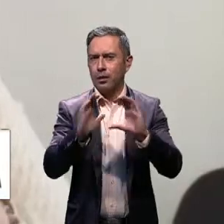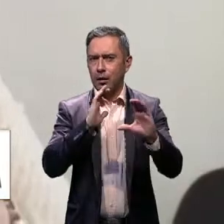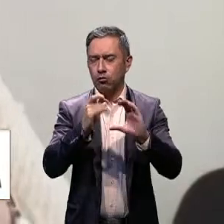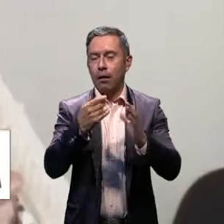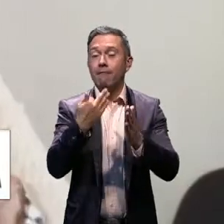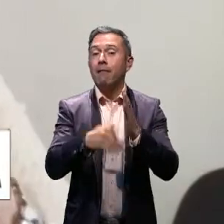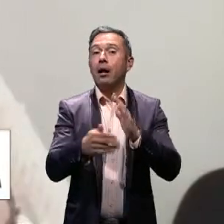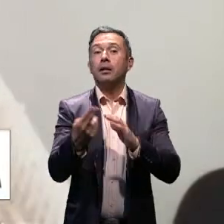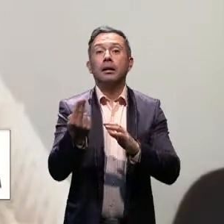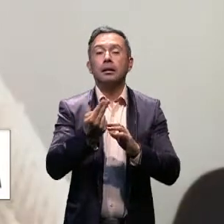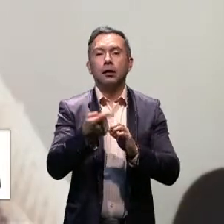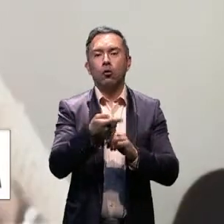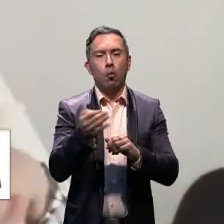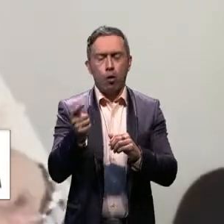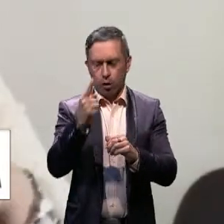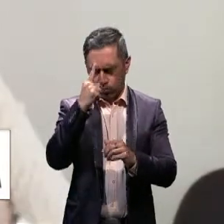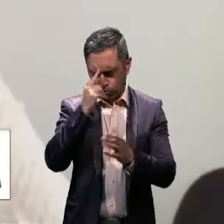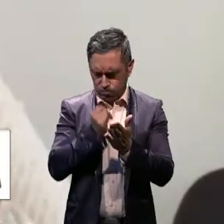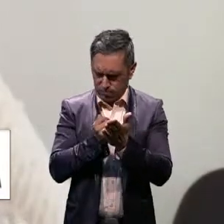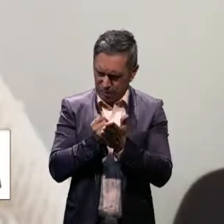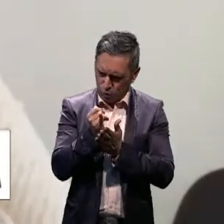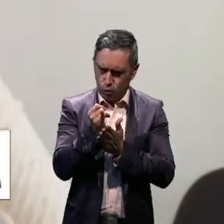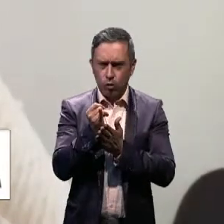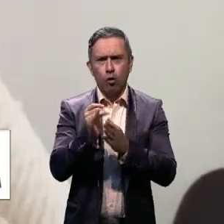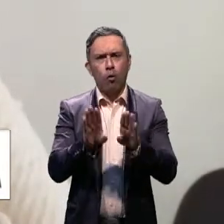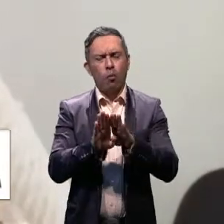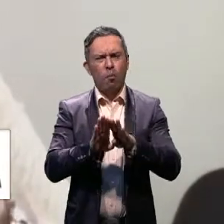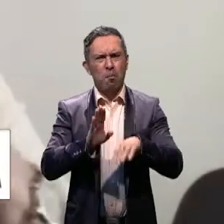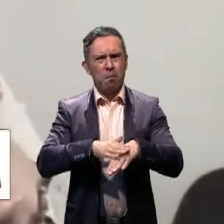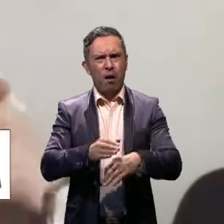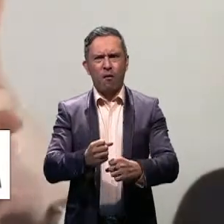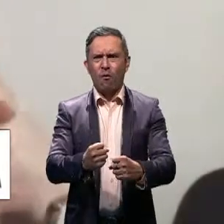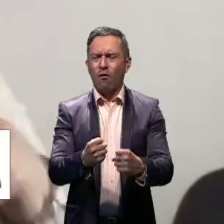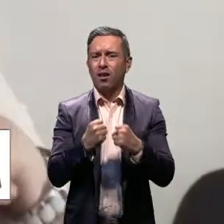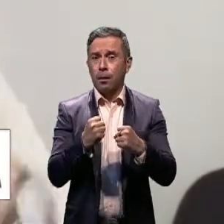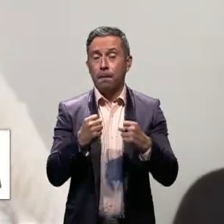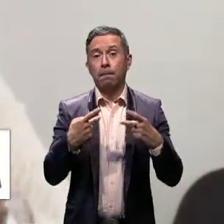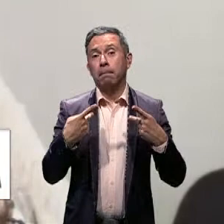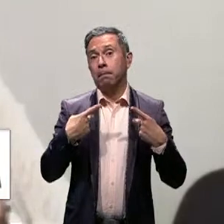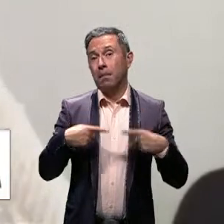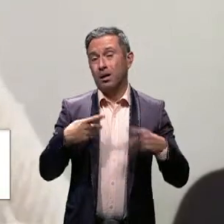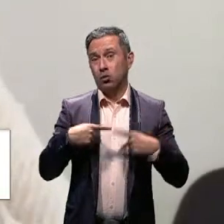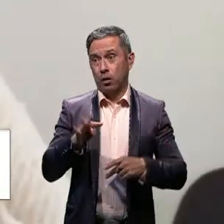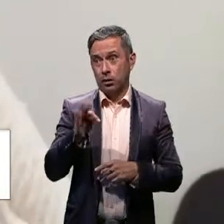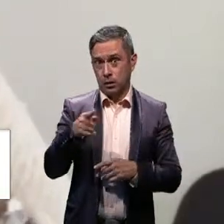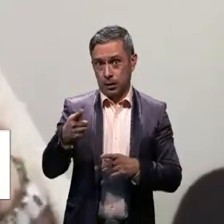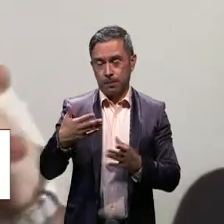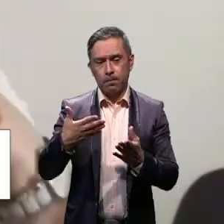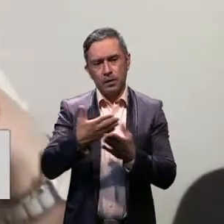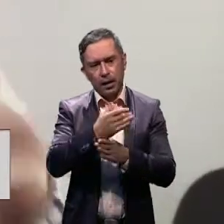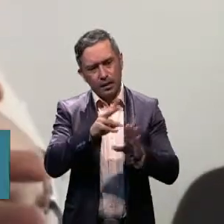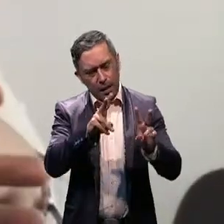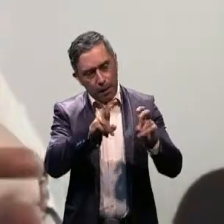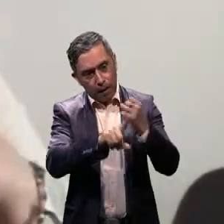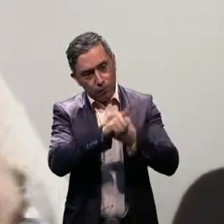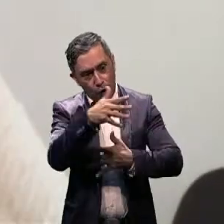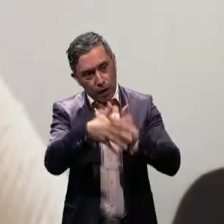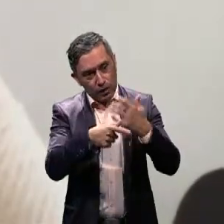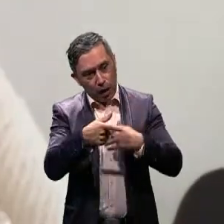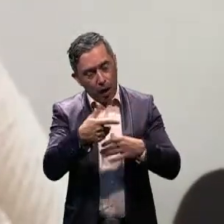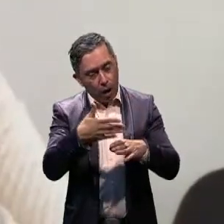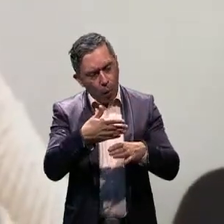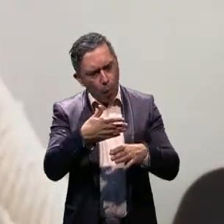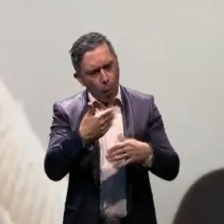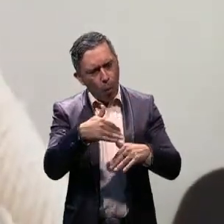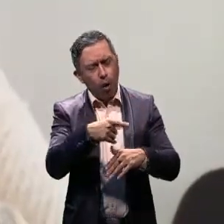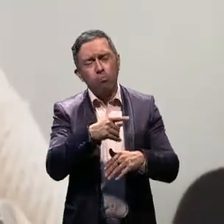all the people in general, we need to be more aware. We need to be stronger, and